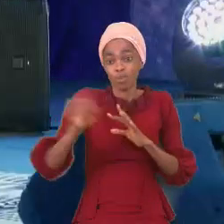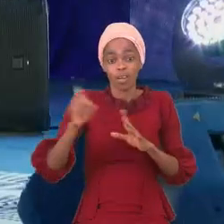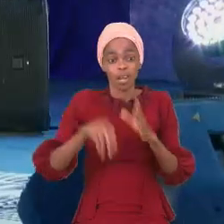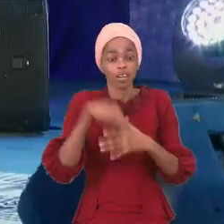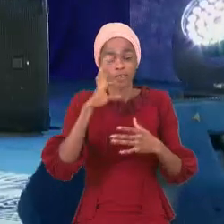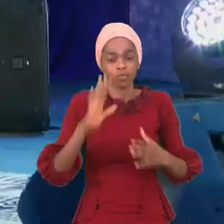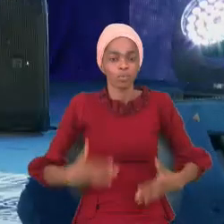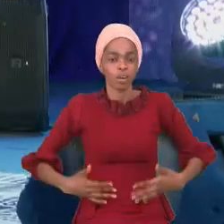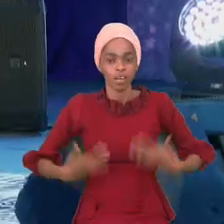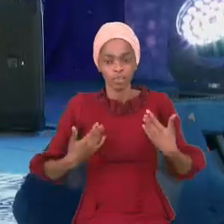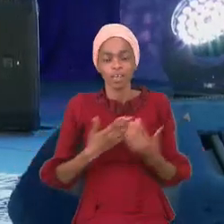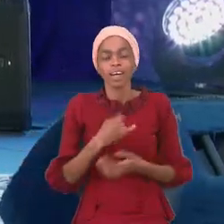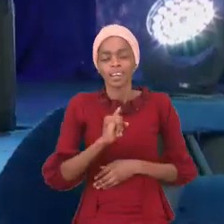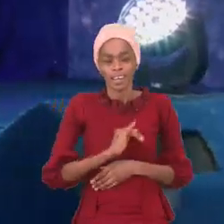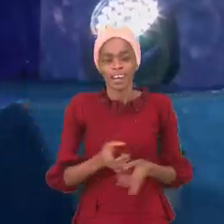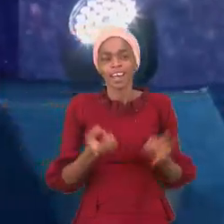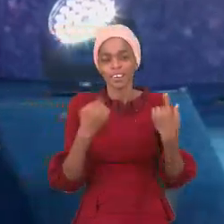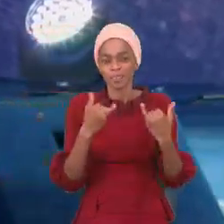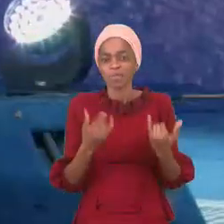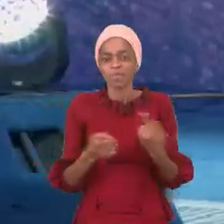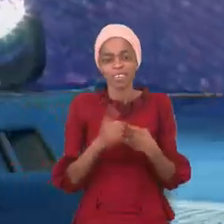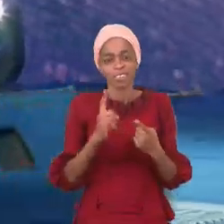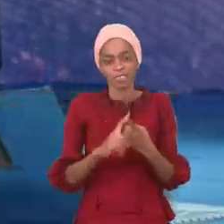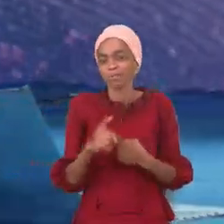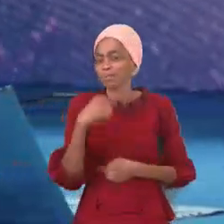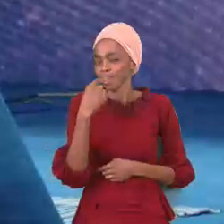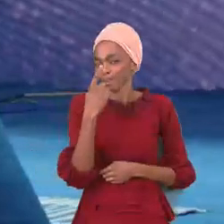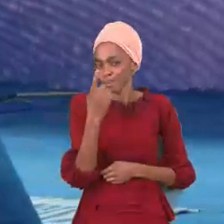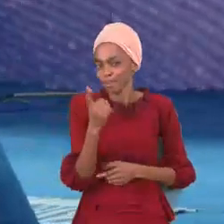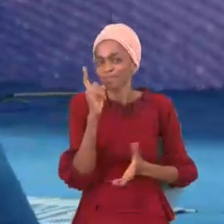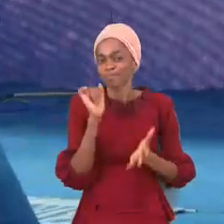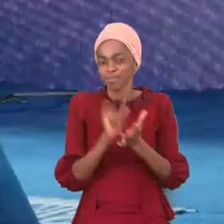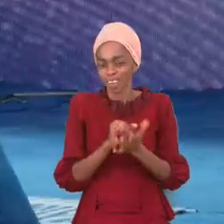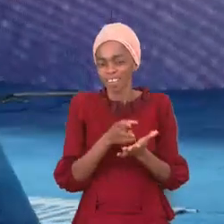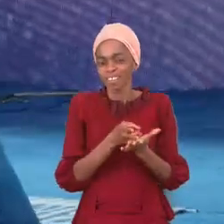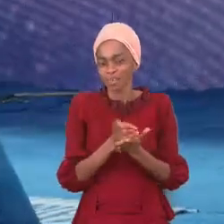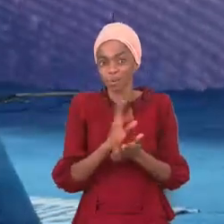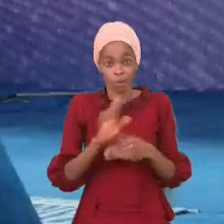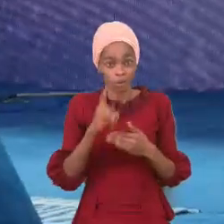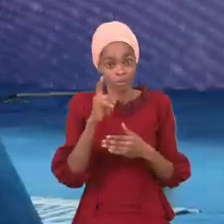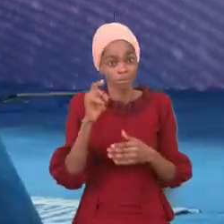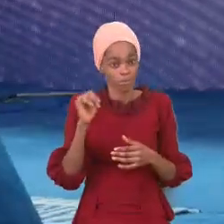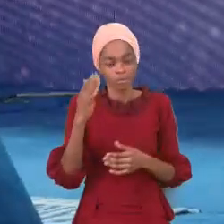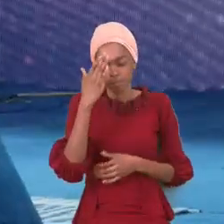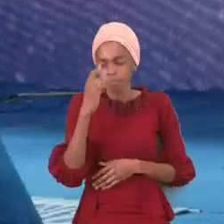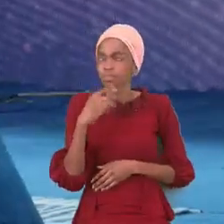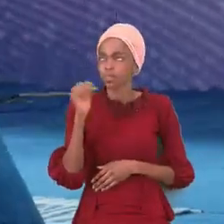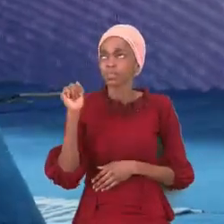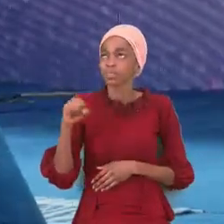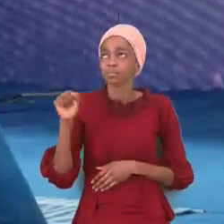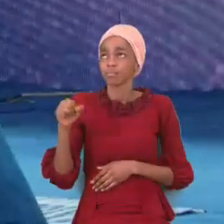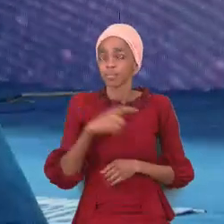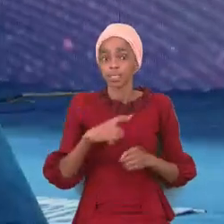your life. And I come today to just tell you that truth. All you need to just stay there, and the